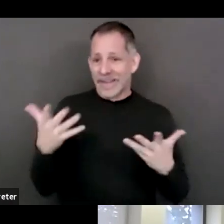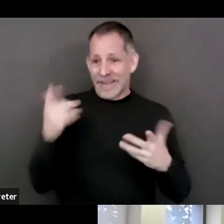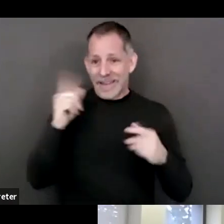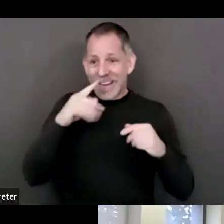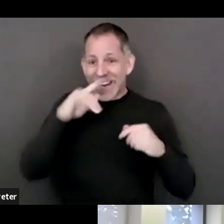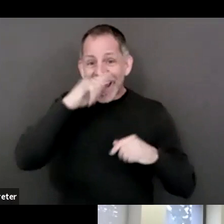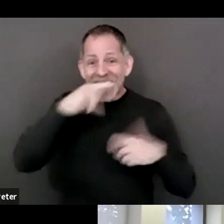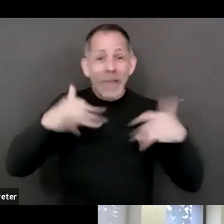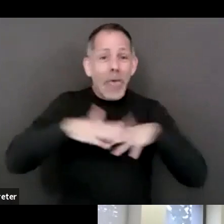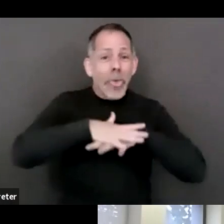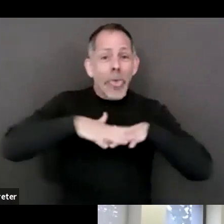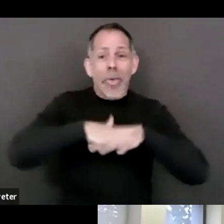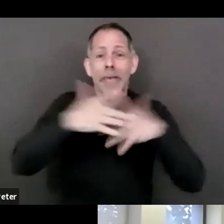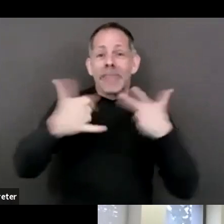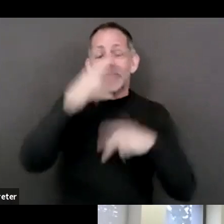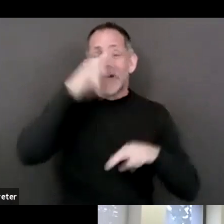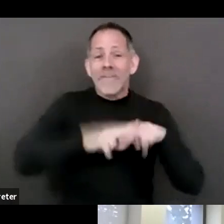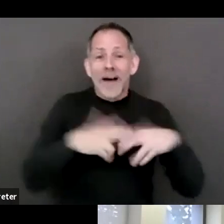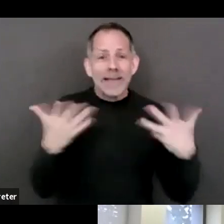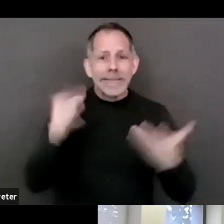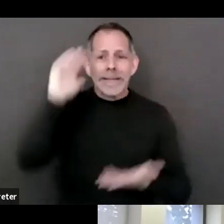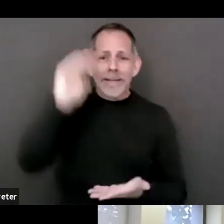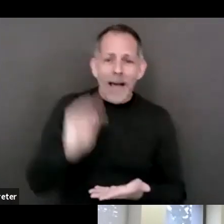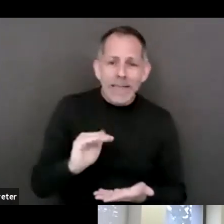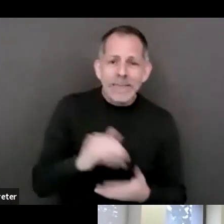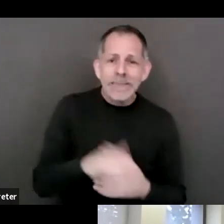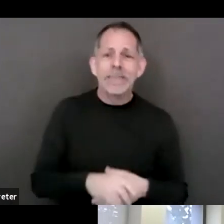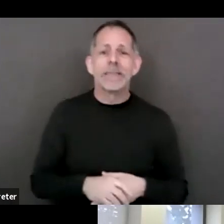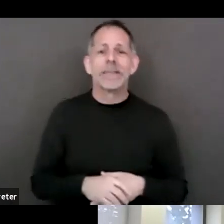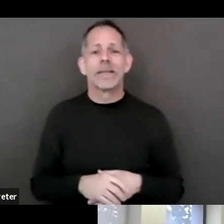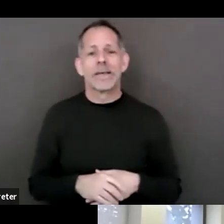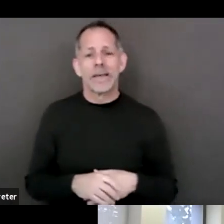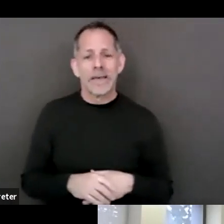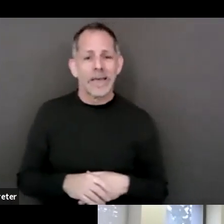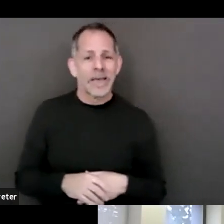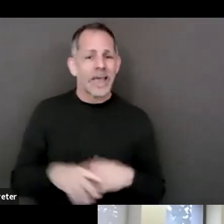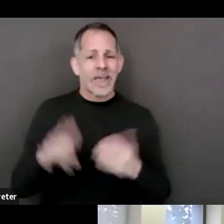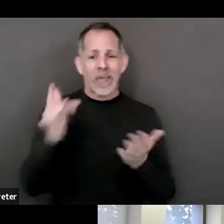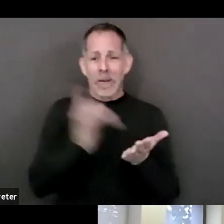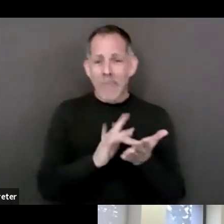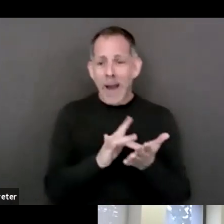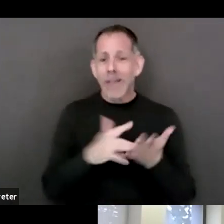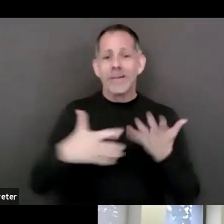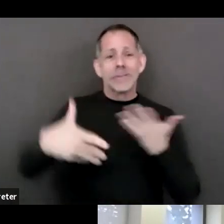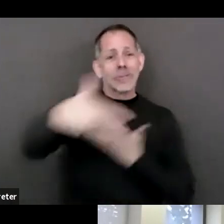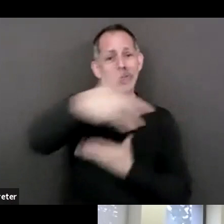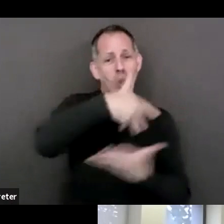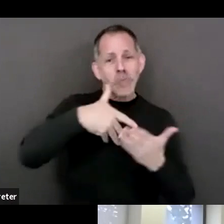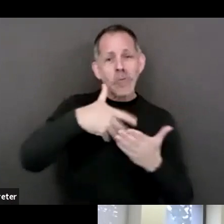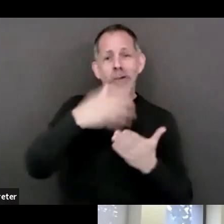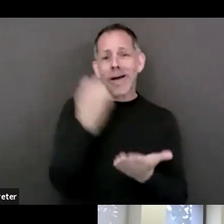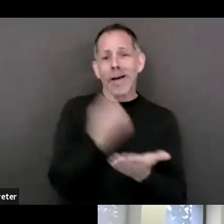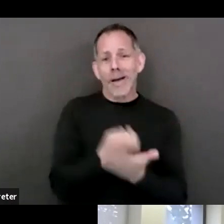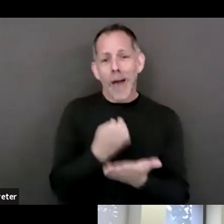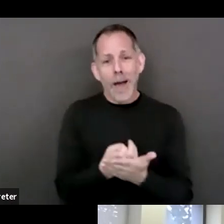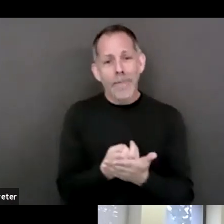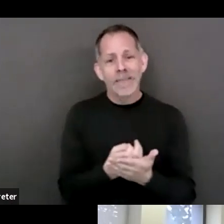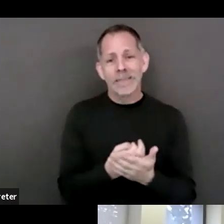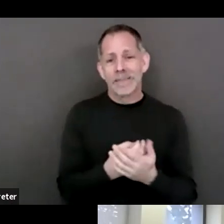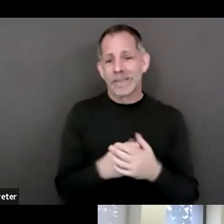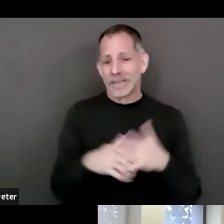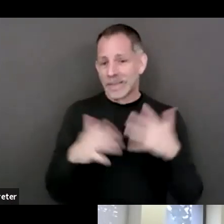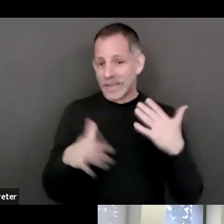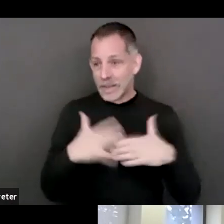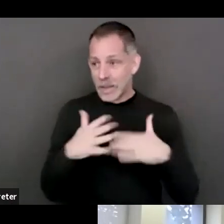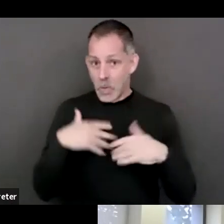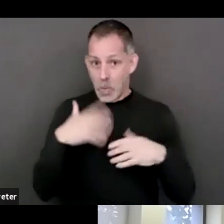medically and socially and economically. So the sooner we can get this wrapped up. I mean, in